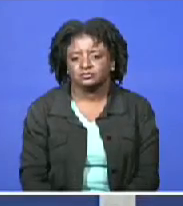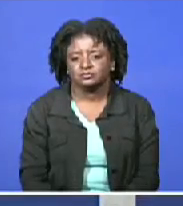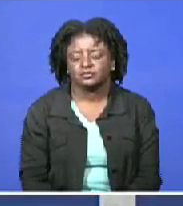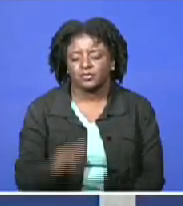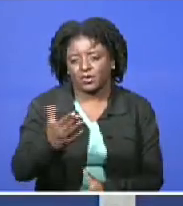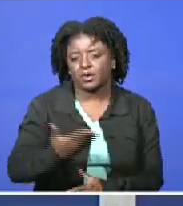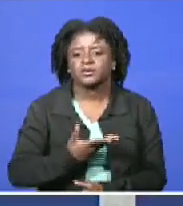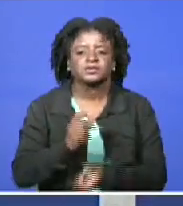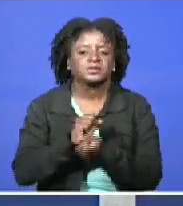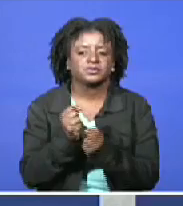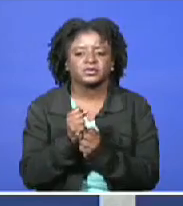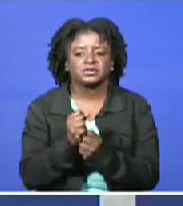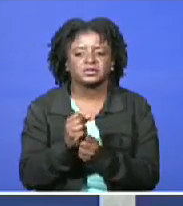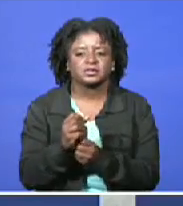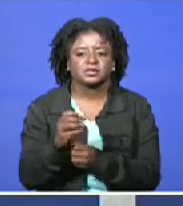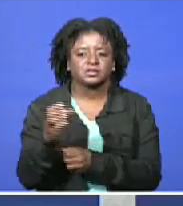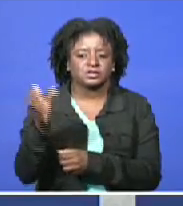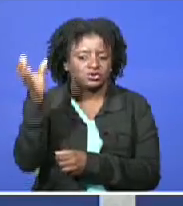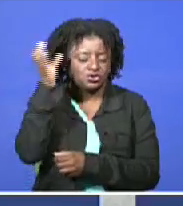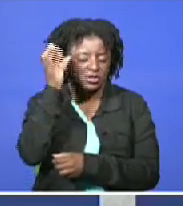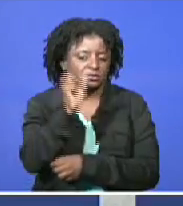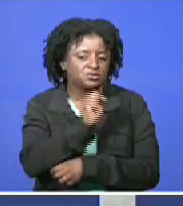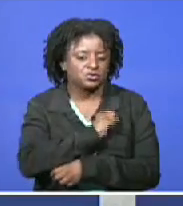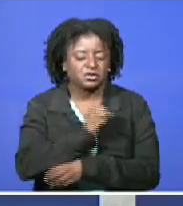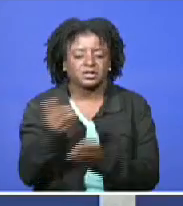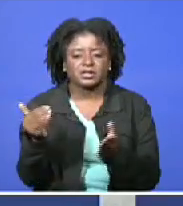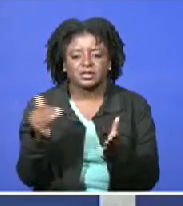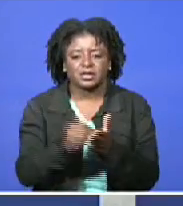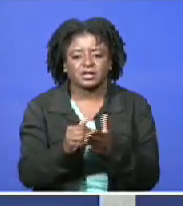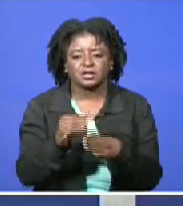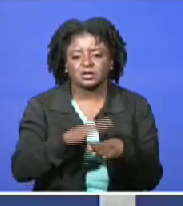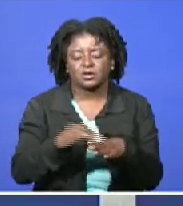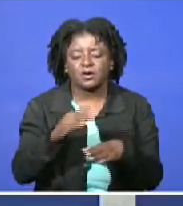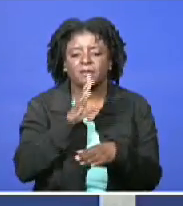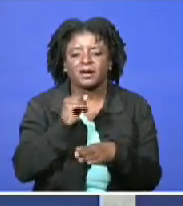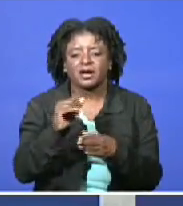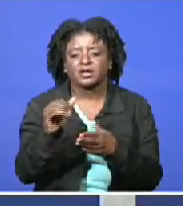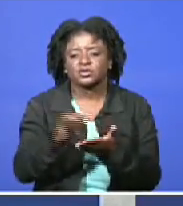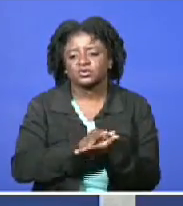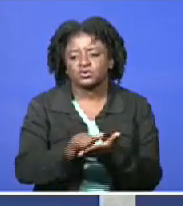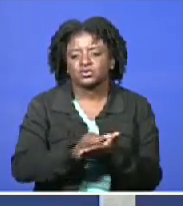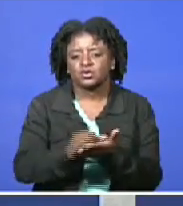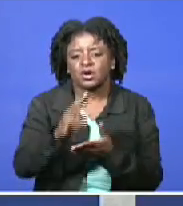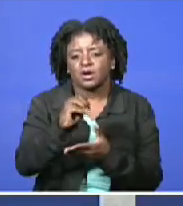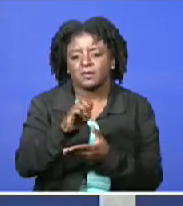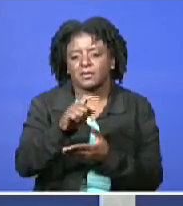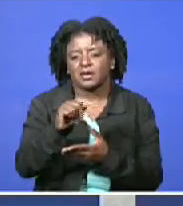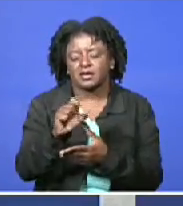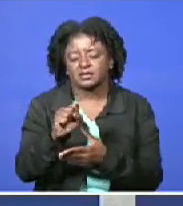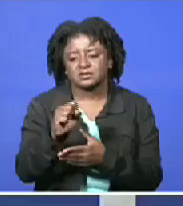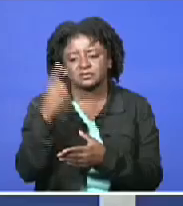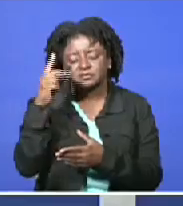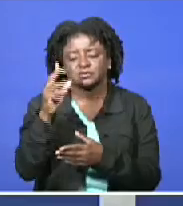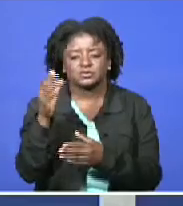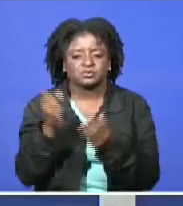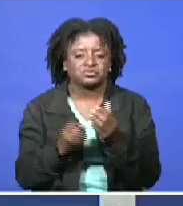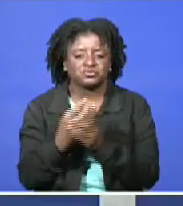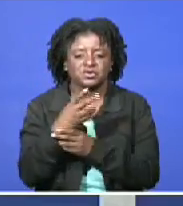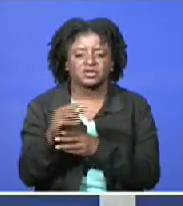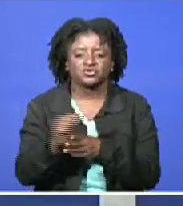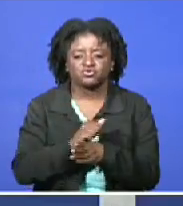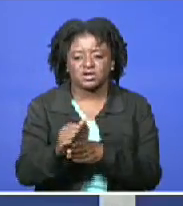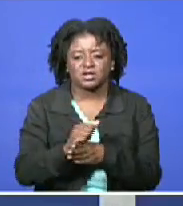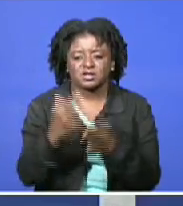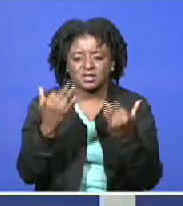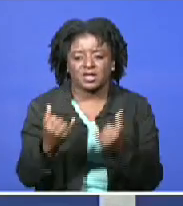Welcome to sports, everybody. Champ Short has once again been called up by the New York Mets to be a part of their spring training roster. The Mets currently playing